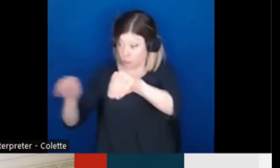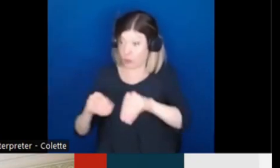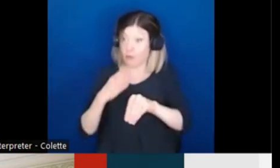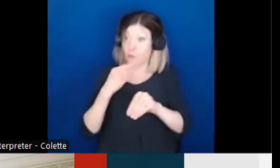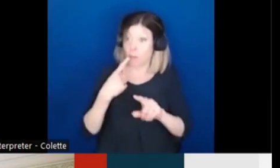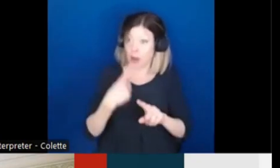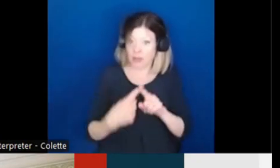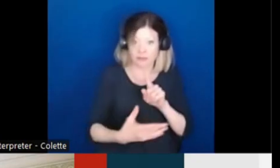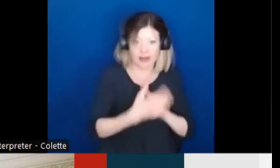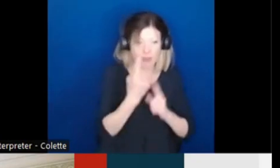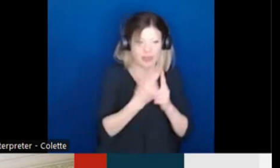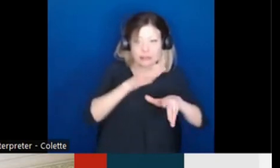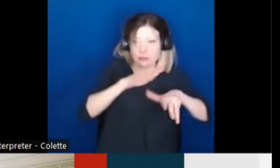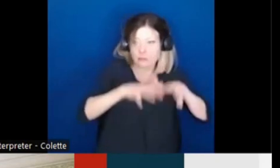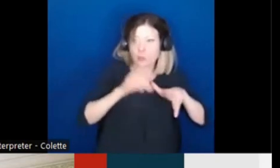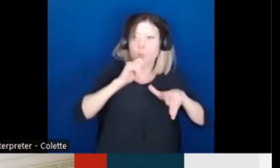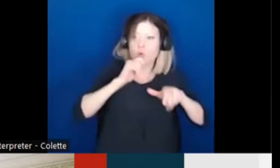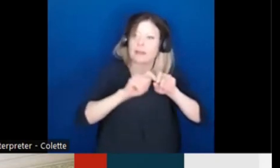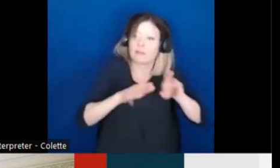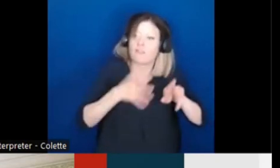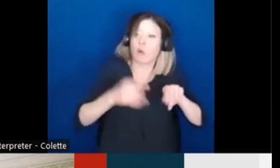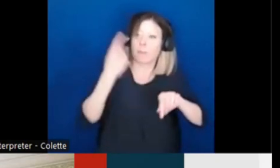be unsanitary.